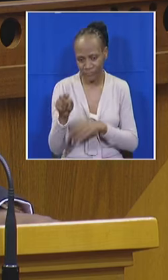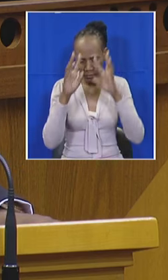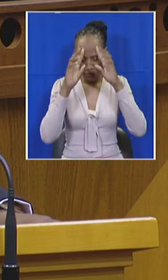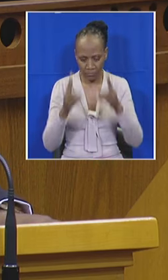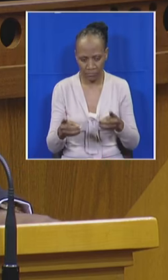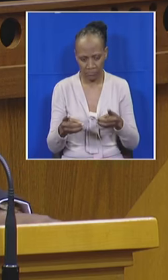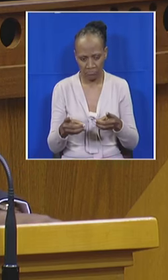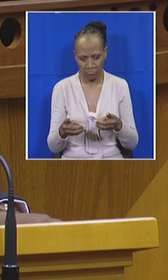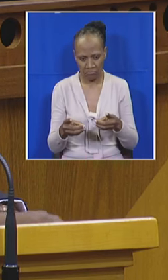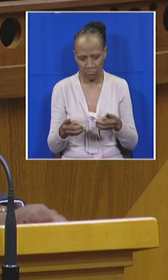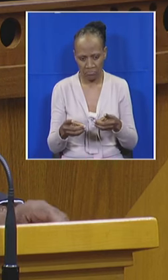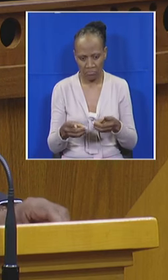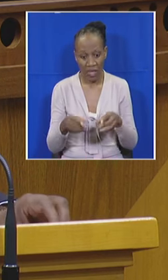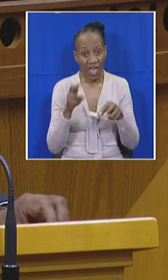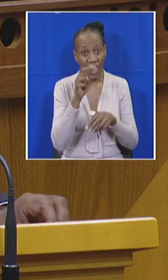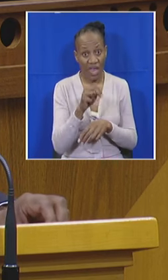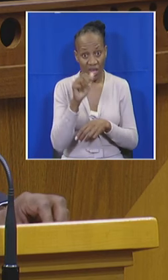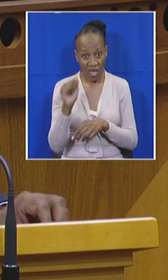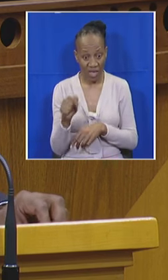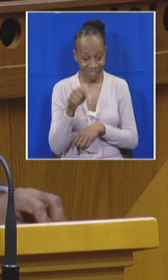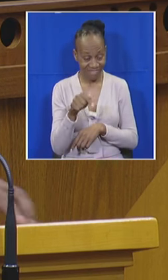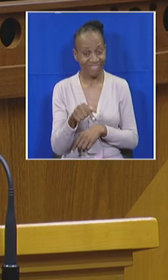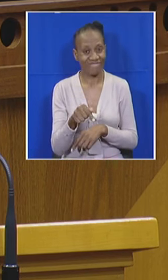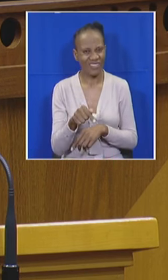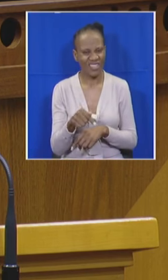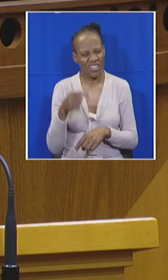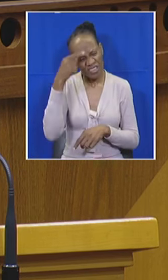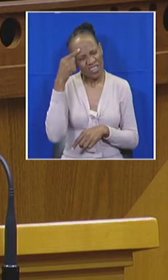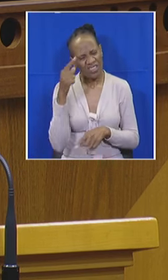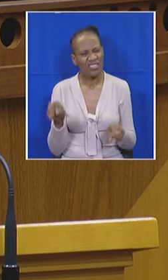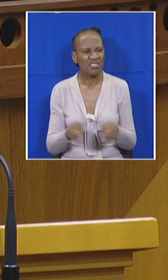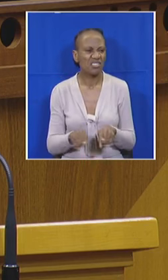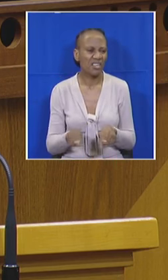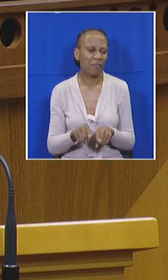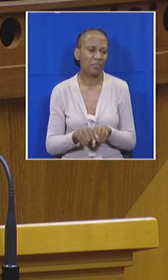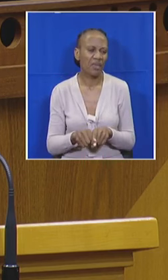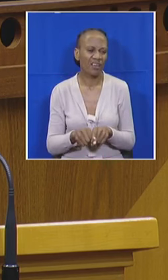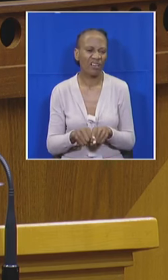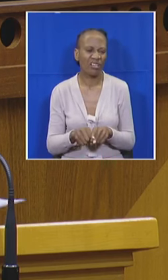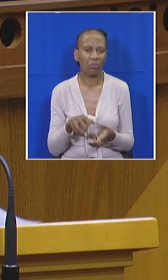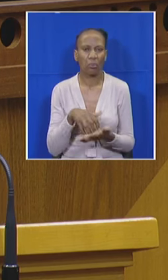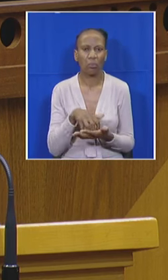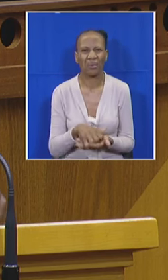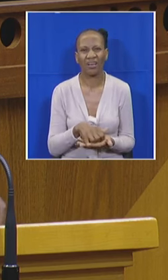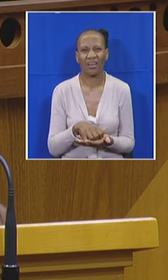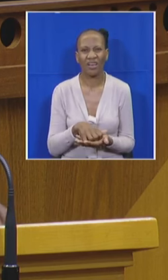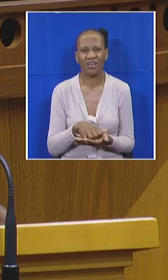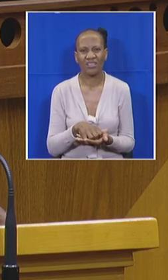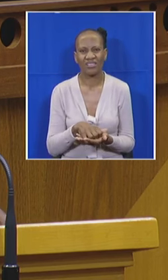treat this august house like something worse than a beer hall.